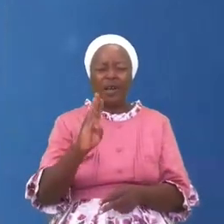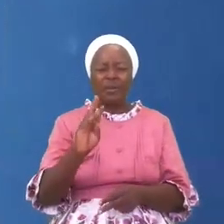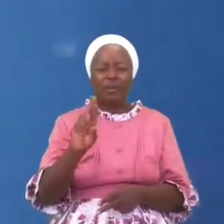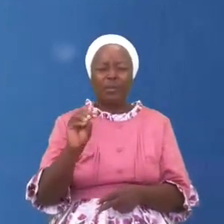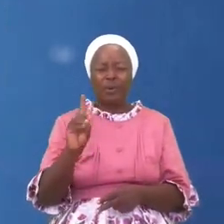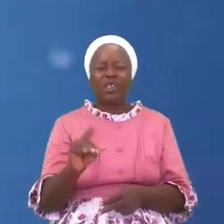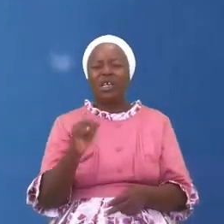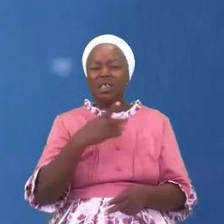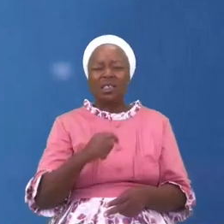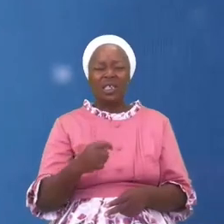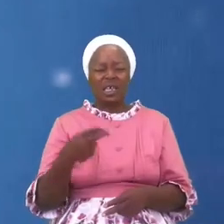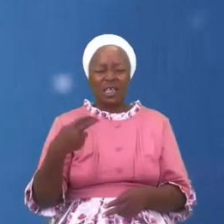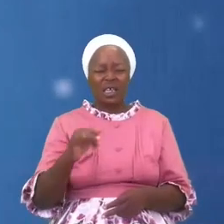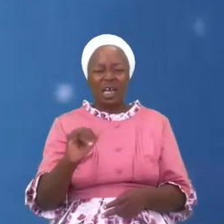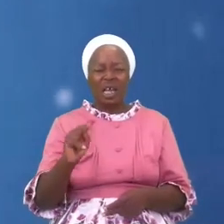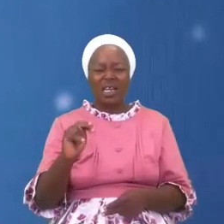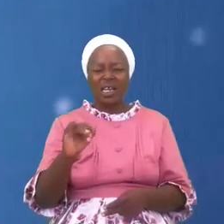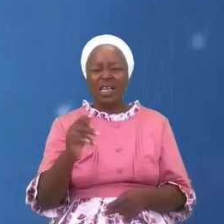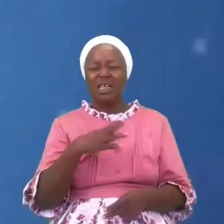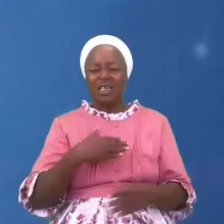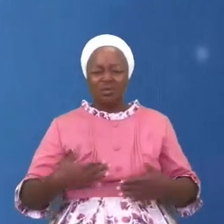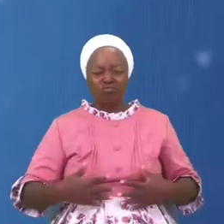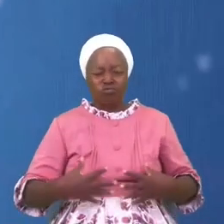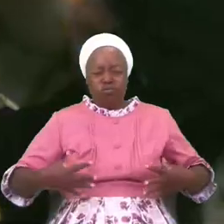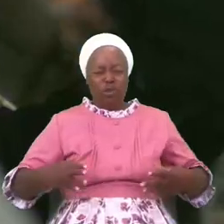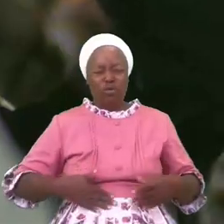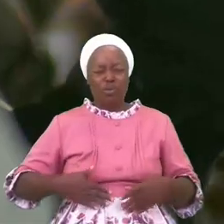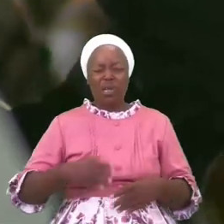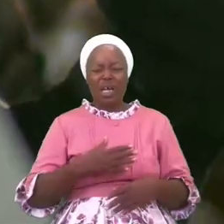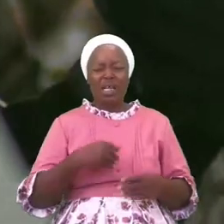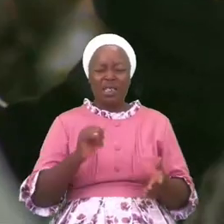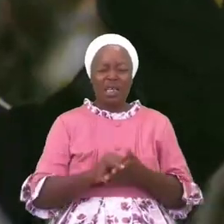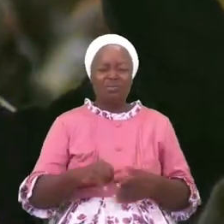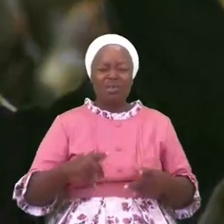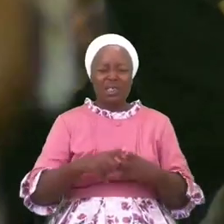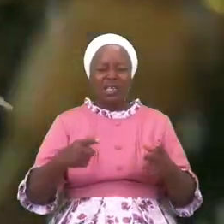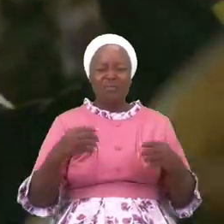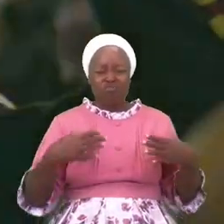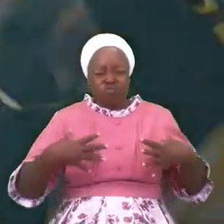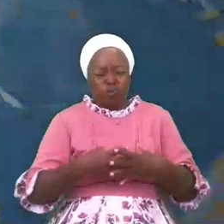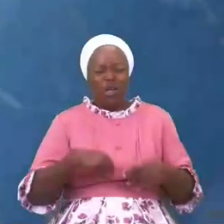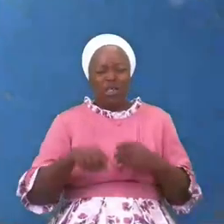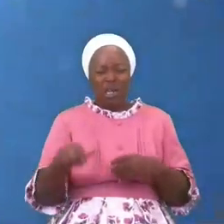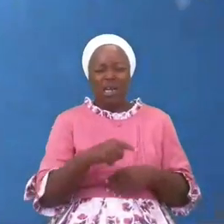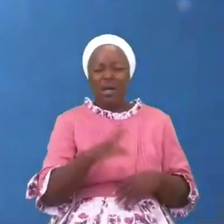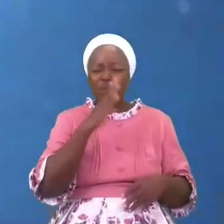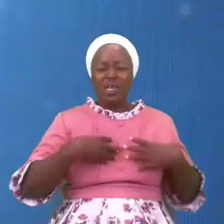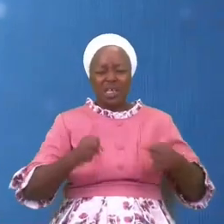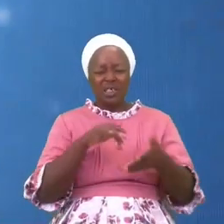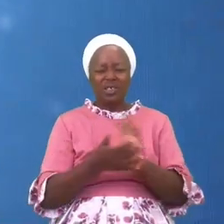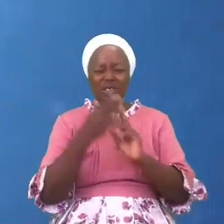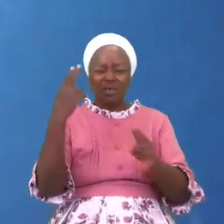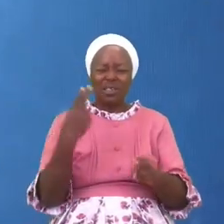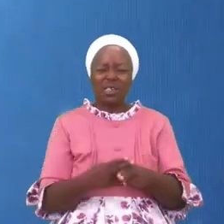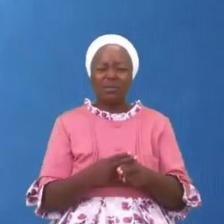elephantiasis, be healed in Jesus' name. I pray, Lord, that impediment in your